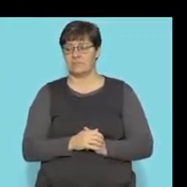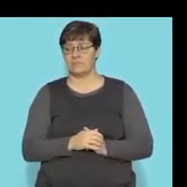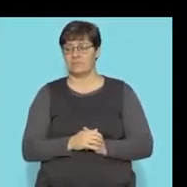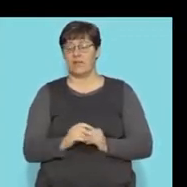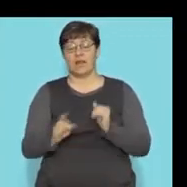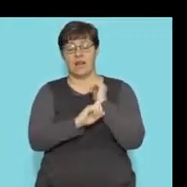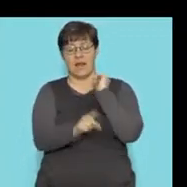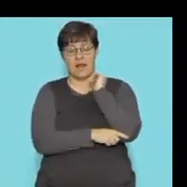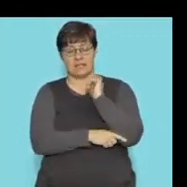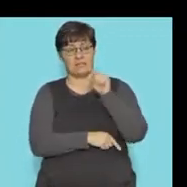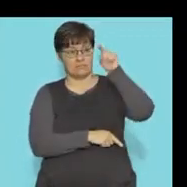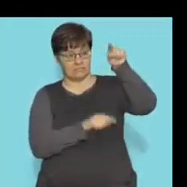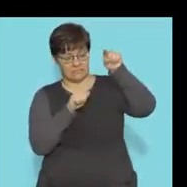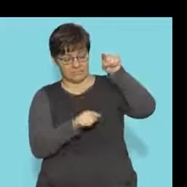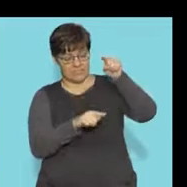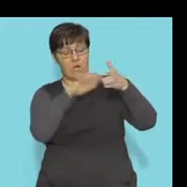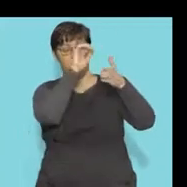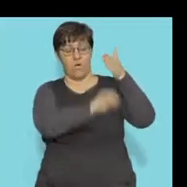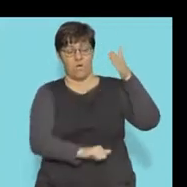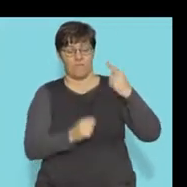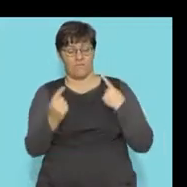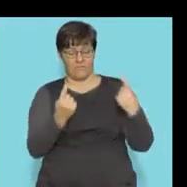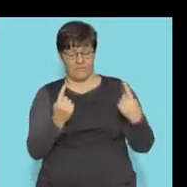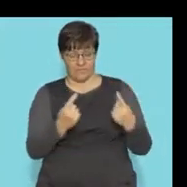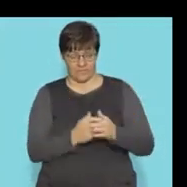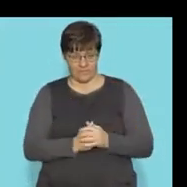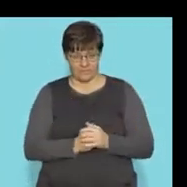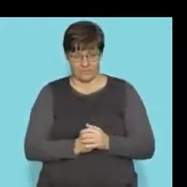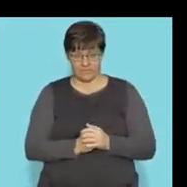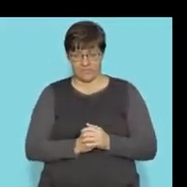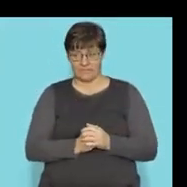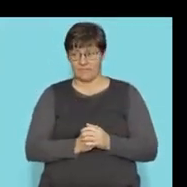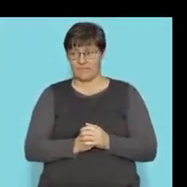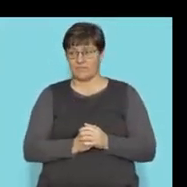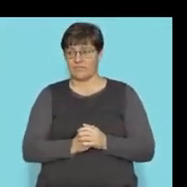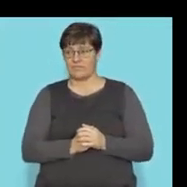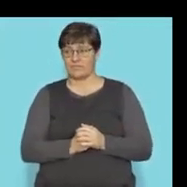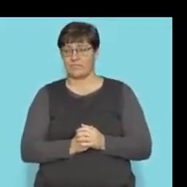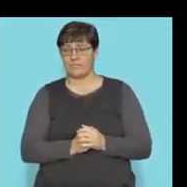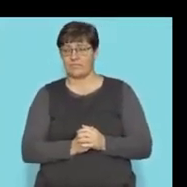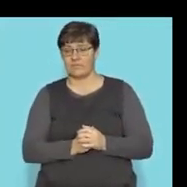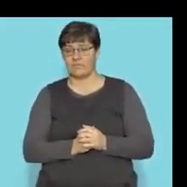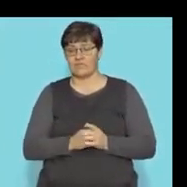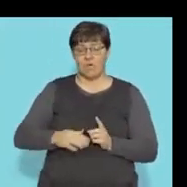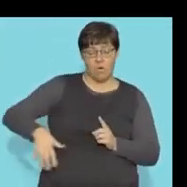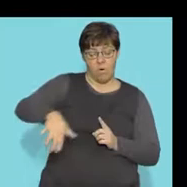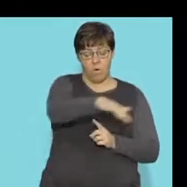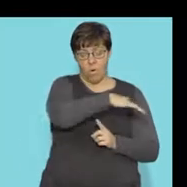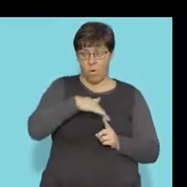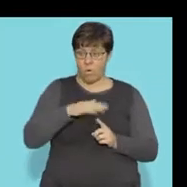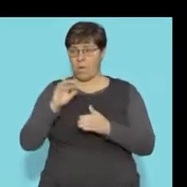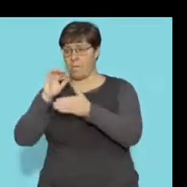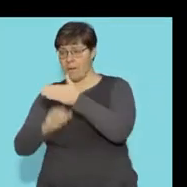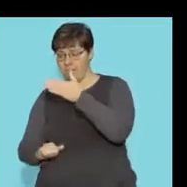And lastly, I need to find the area of this field that is not golden. So I'm going to take the area of the whole field